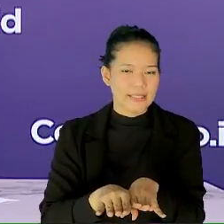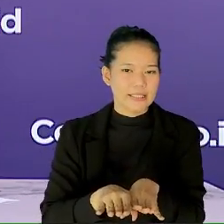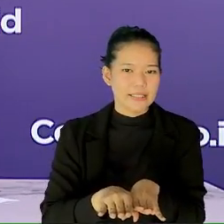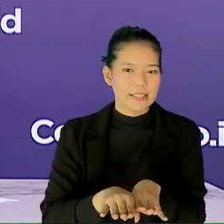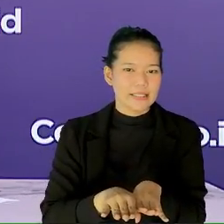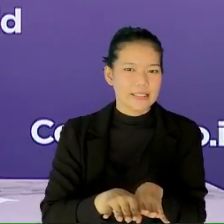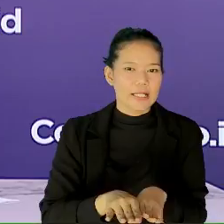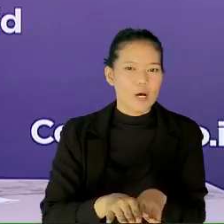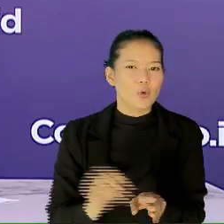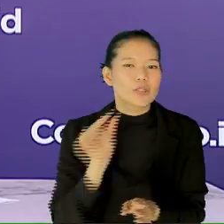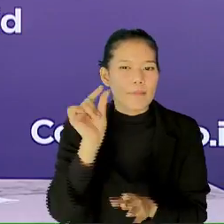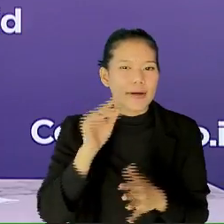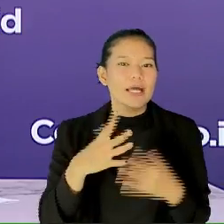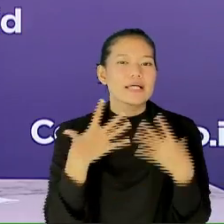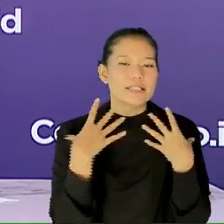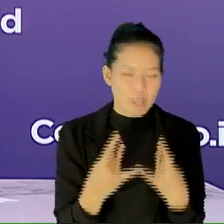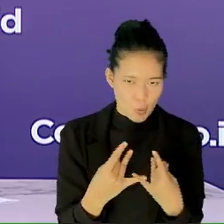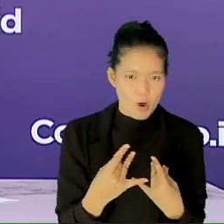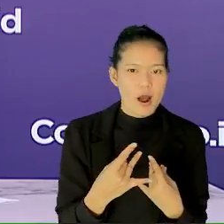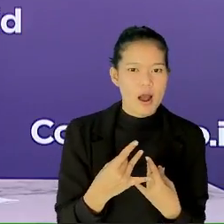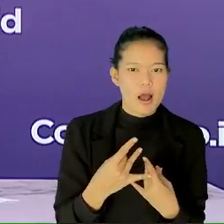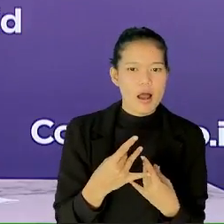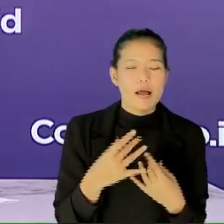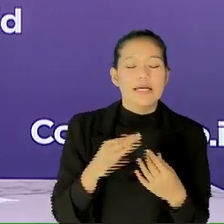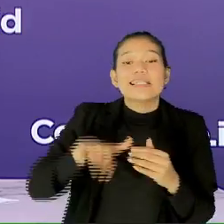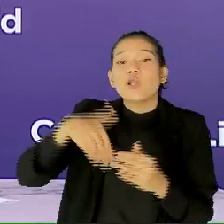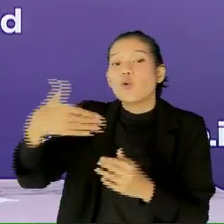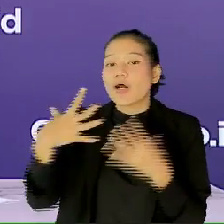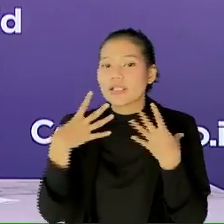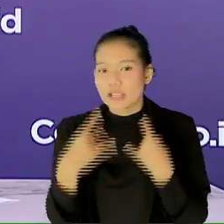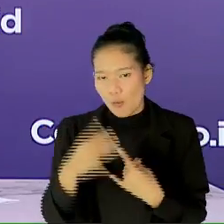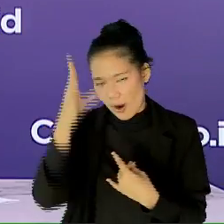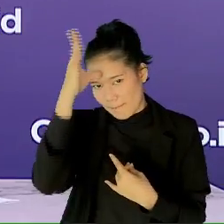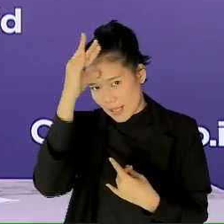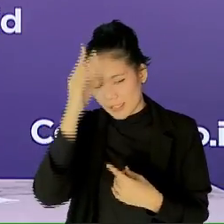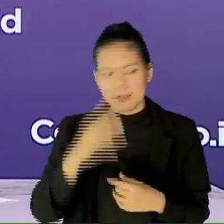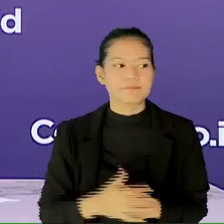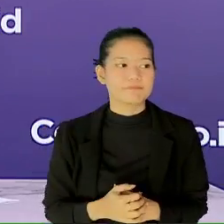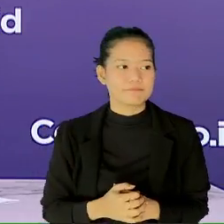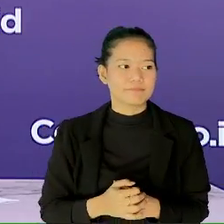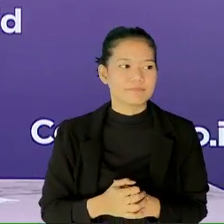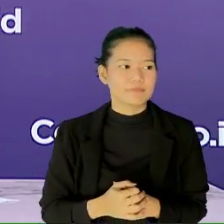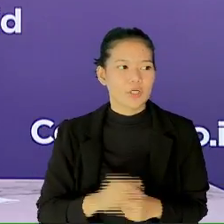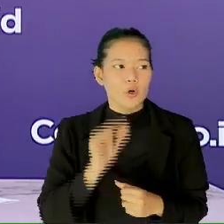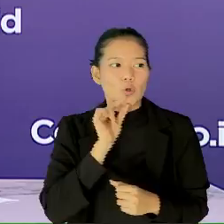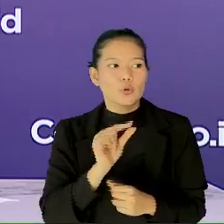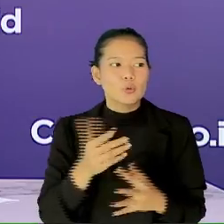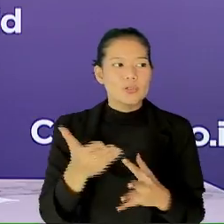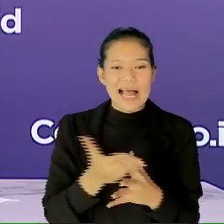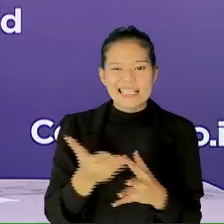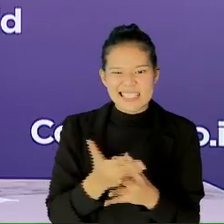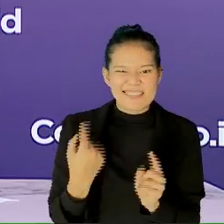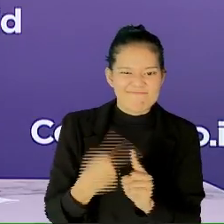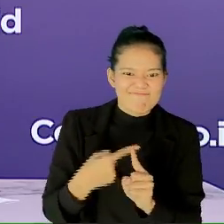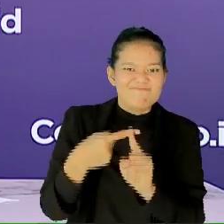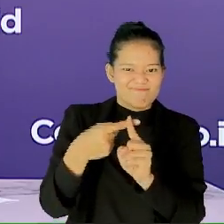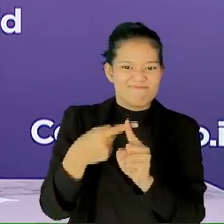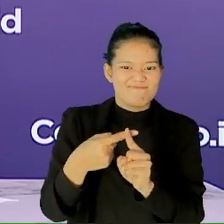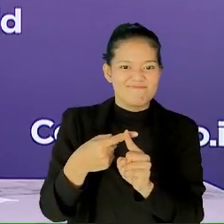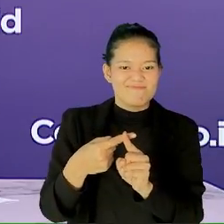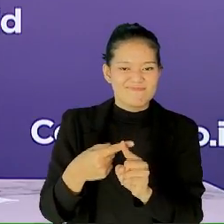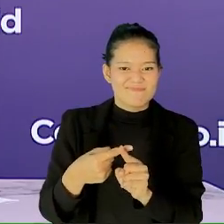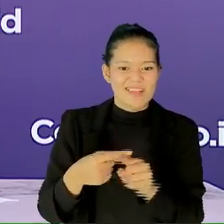isolation facilities, especially outside Java and Bali Islands, increasing access to imported